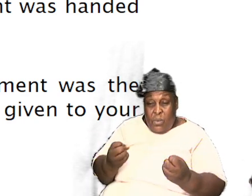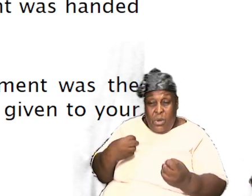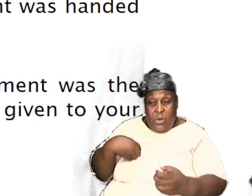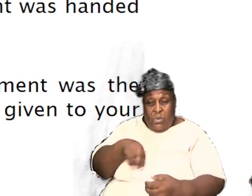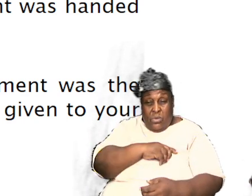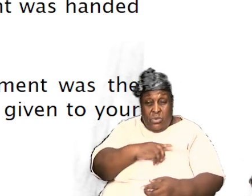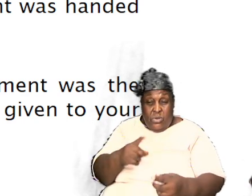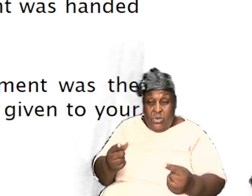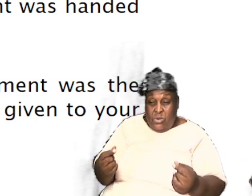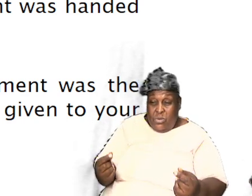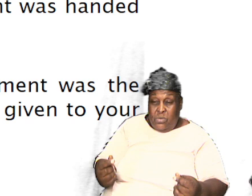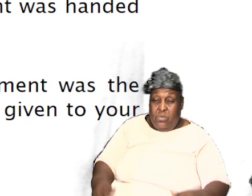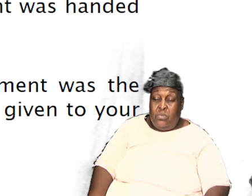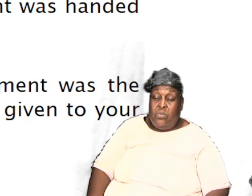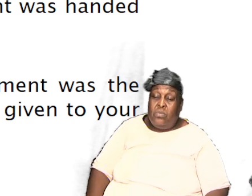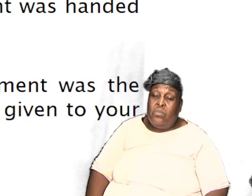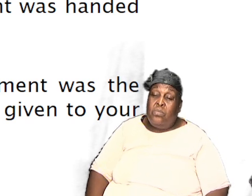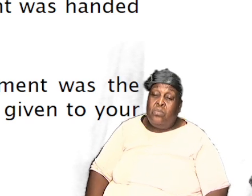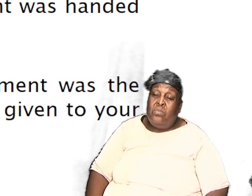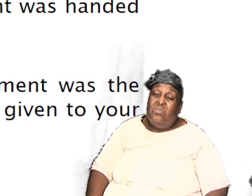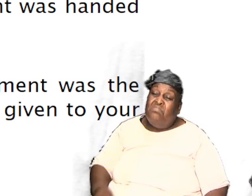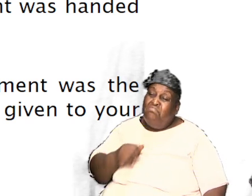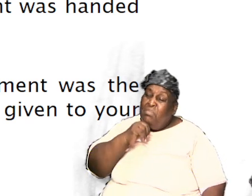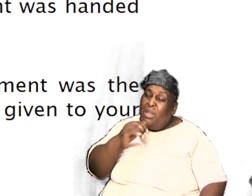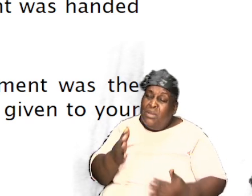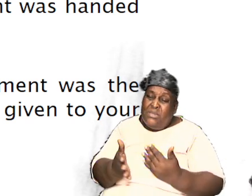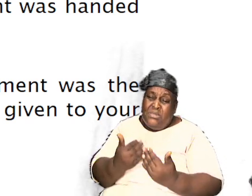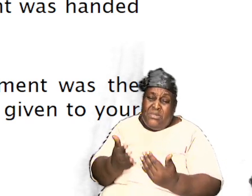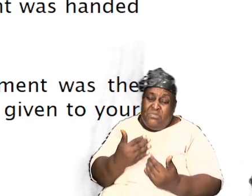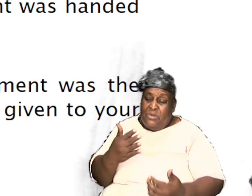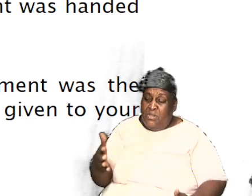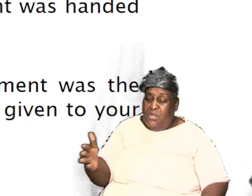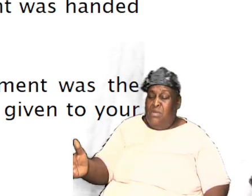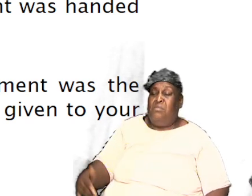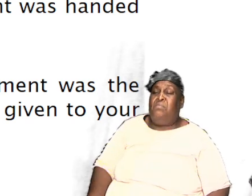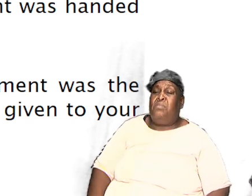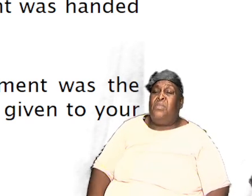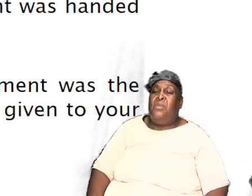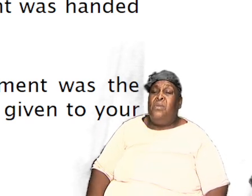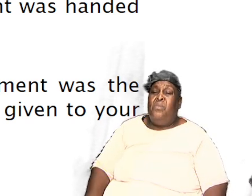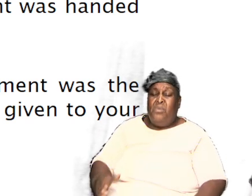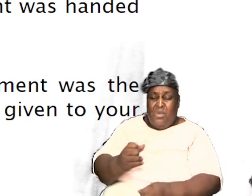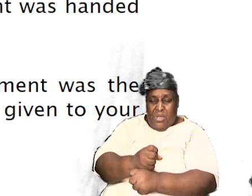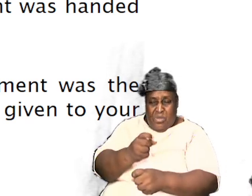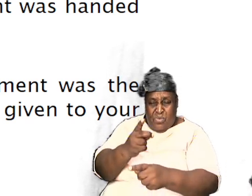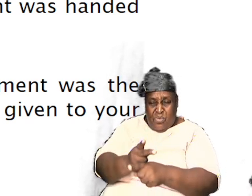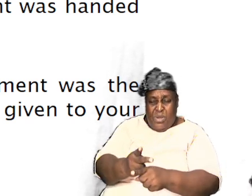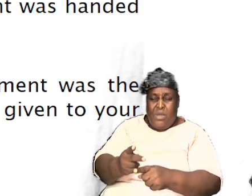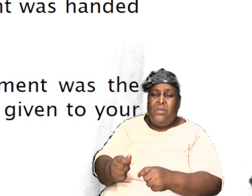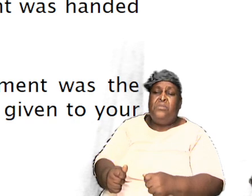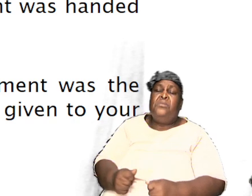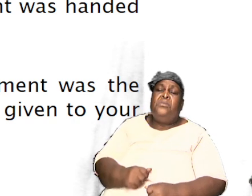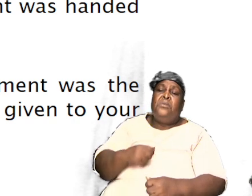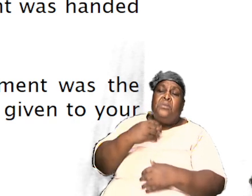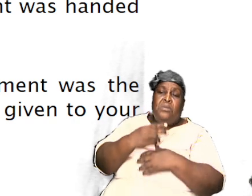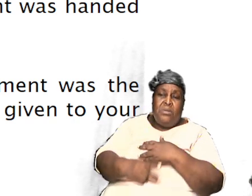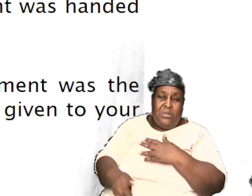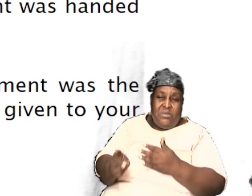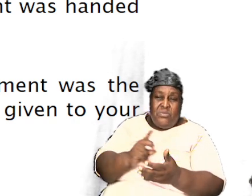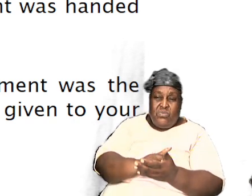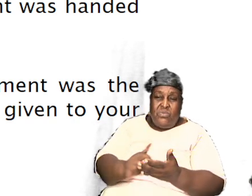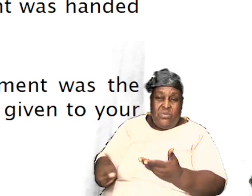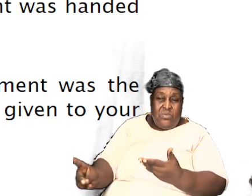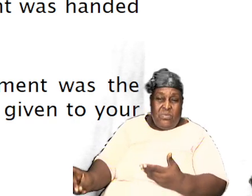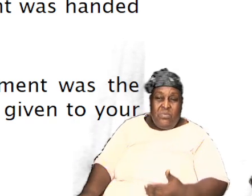So we might think that disobedience is a simple thing. I will do the thing next week. I will get it right next week. It doesn't work like